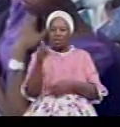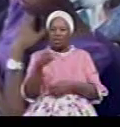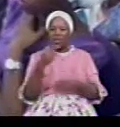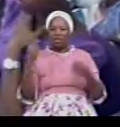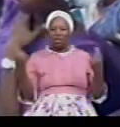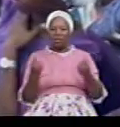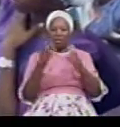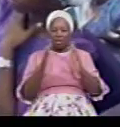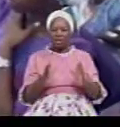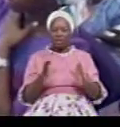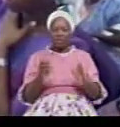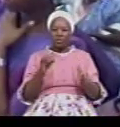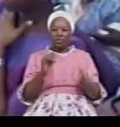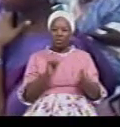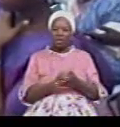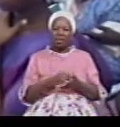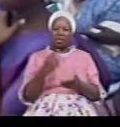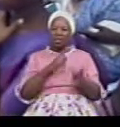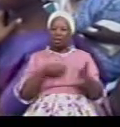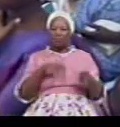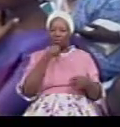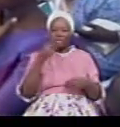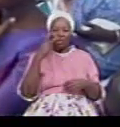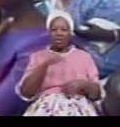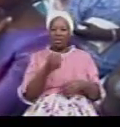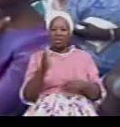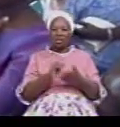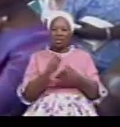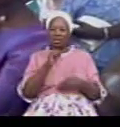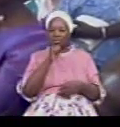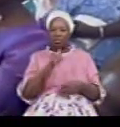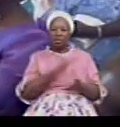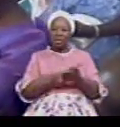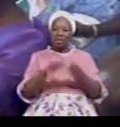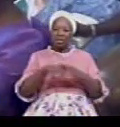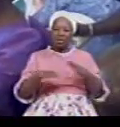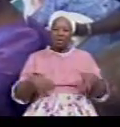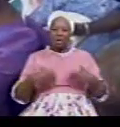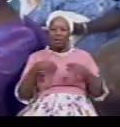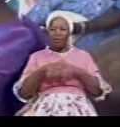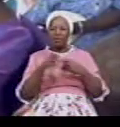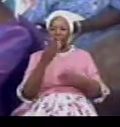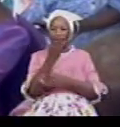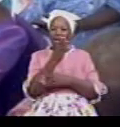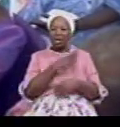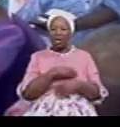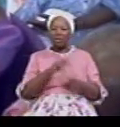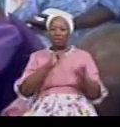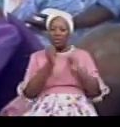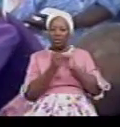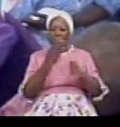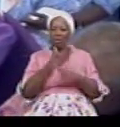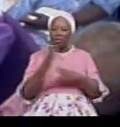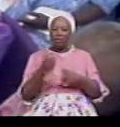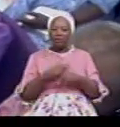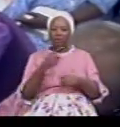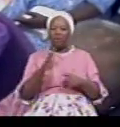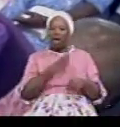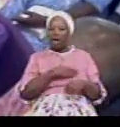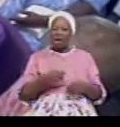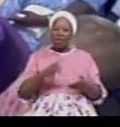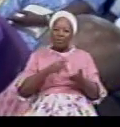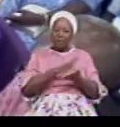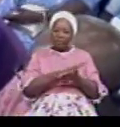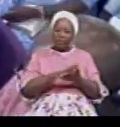the Lord will not see anything unclean in your life, in your hand, and turn away from you. And purify your